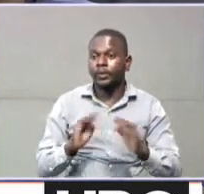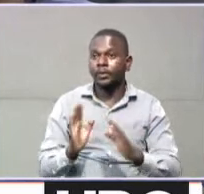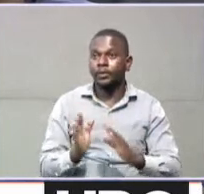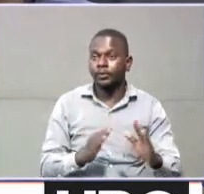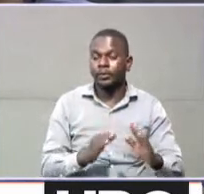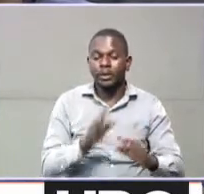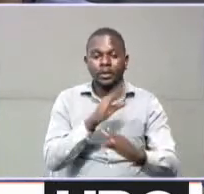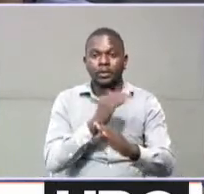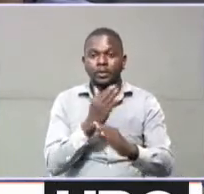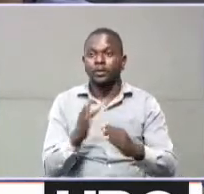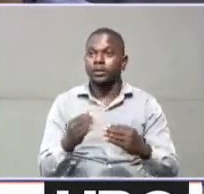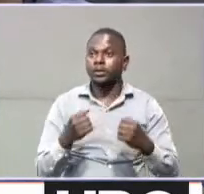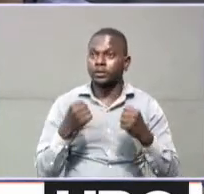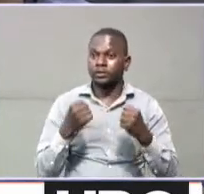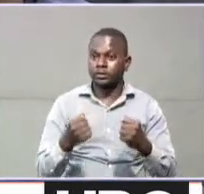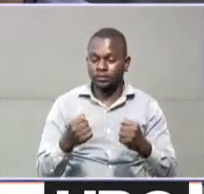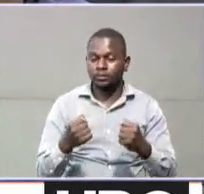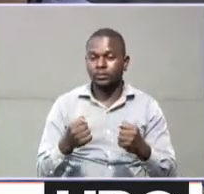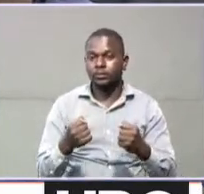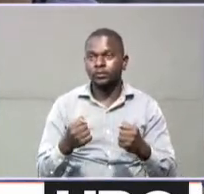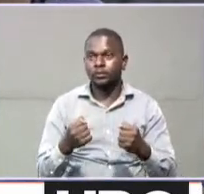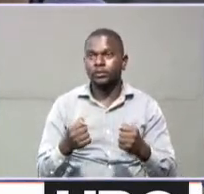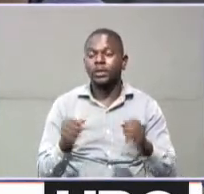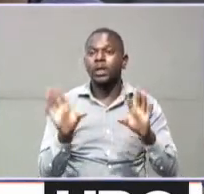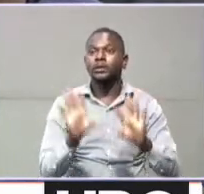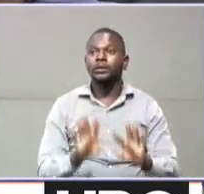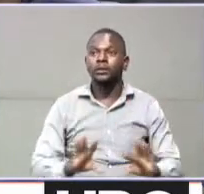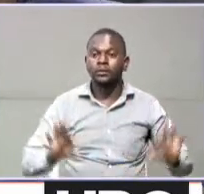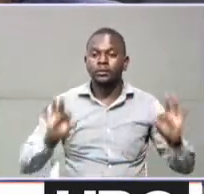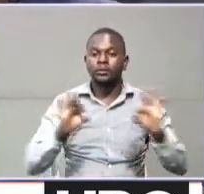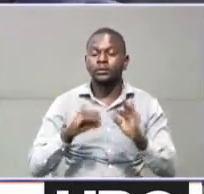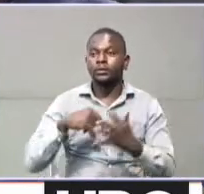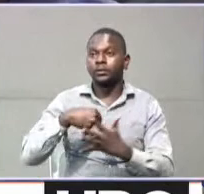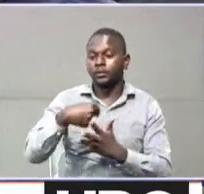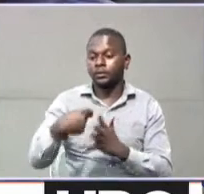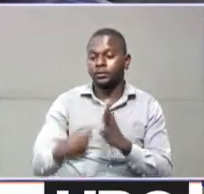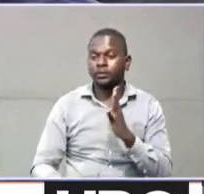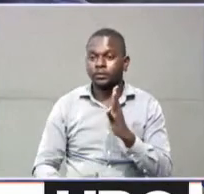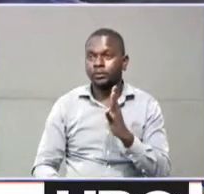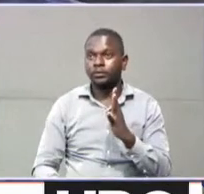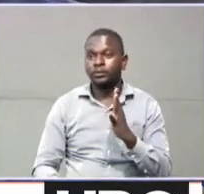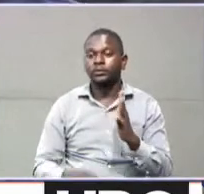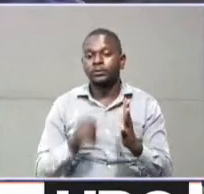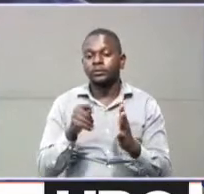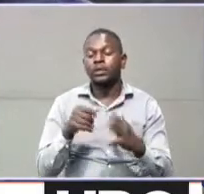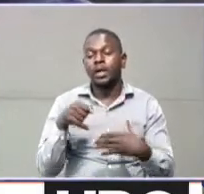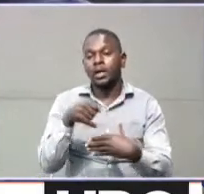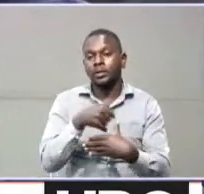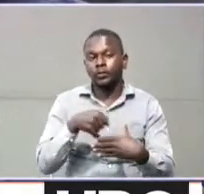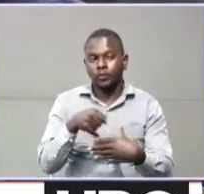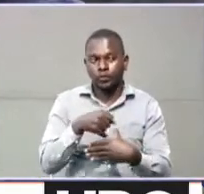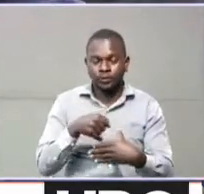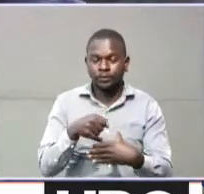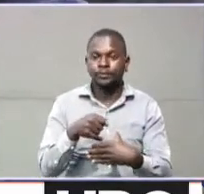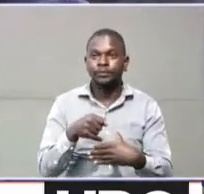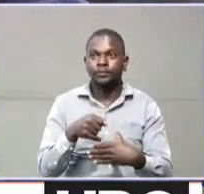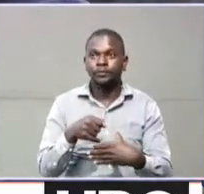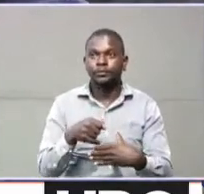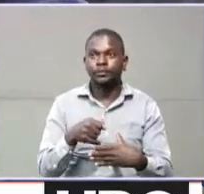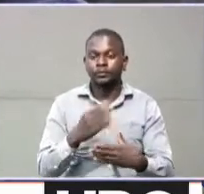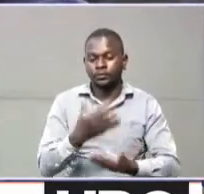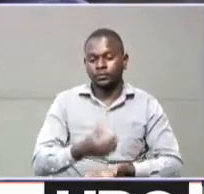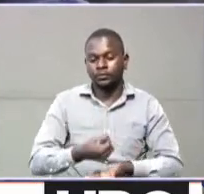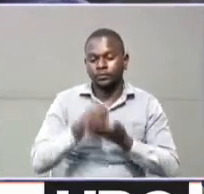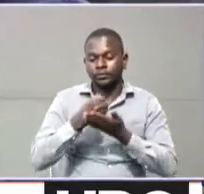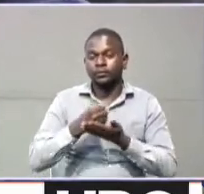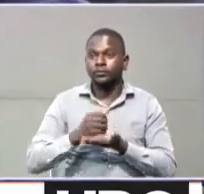capacity of strengthening as one of the key priorities and these include budgetary